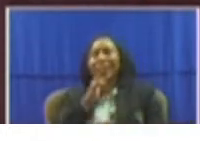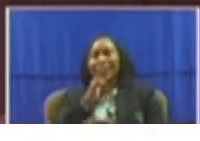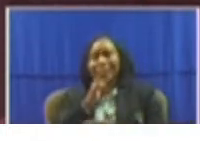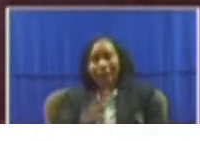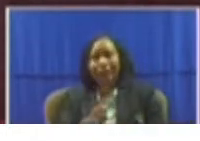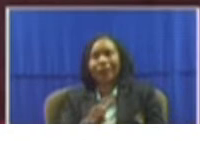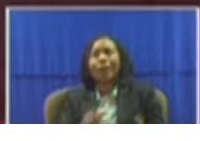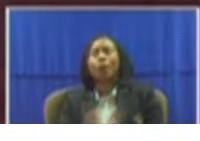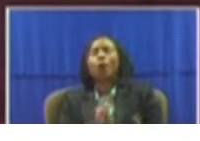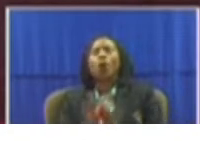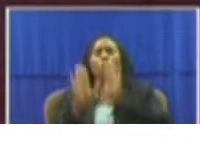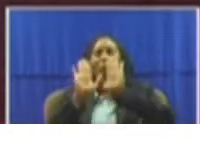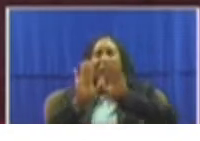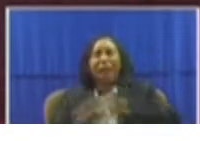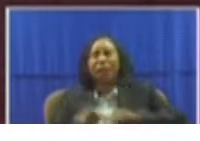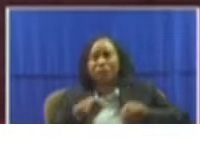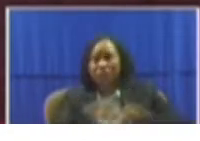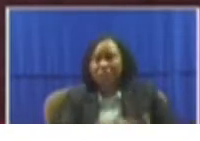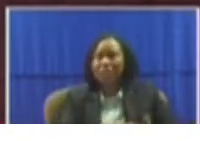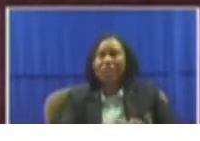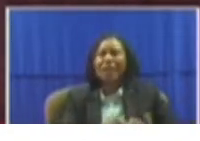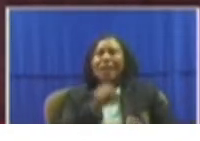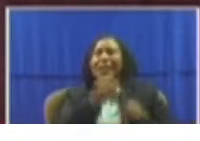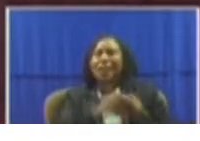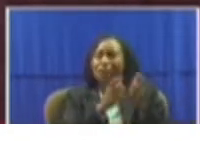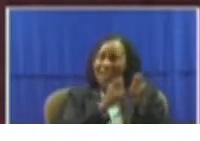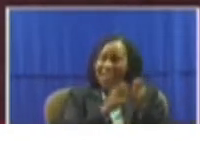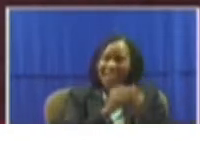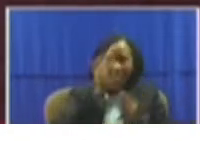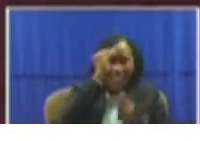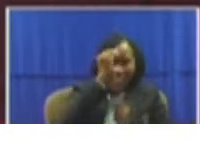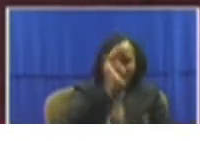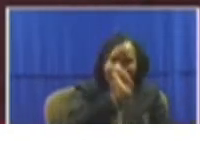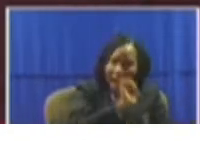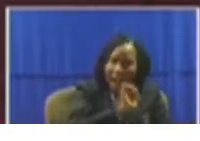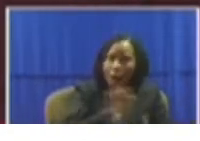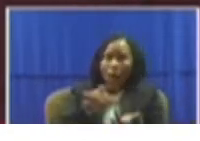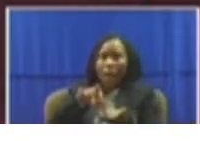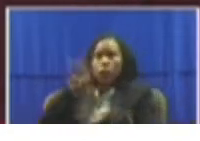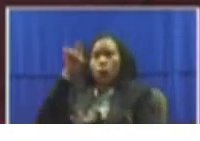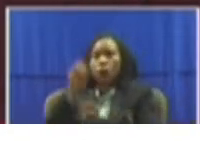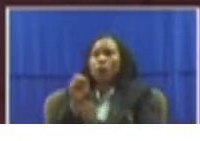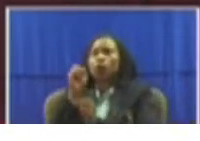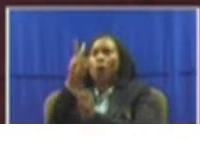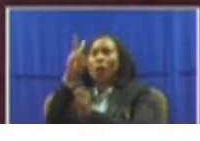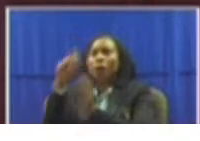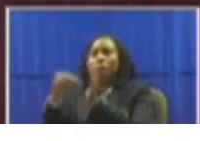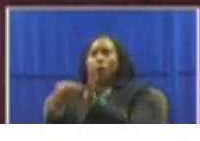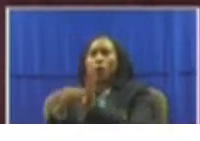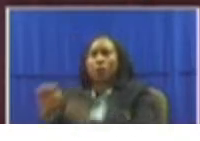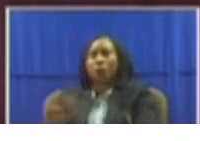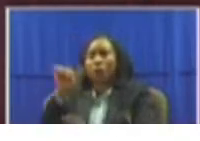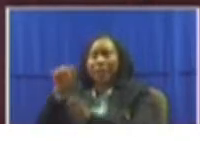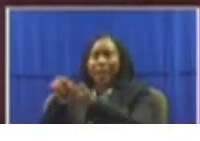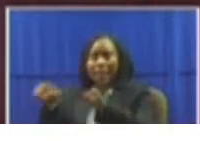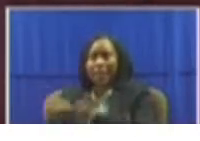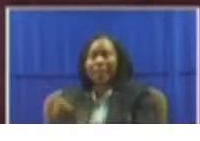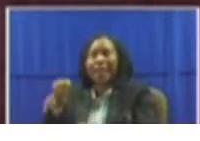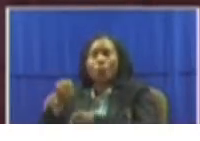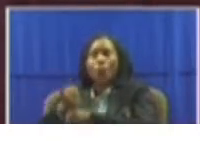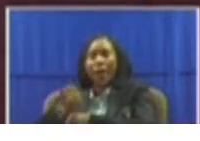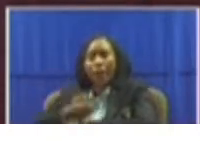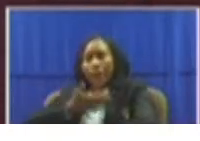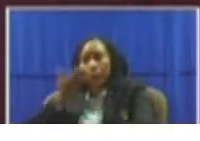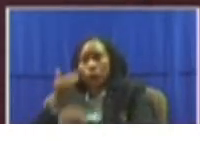own perks of office and financial interests and chose the 12 million South Africans who are without jobs today